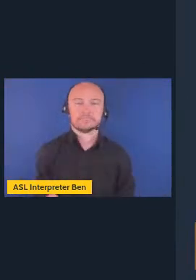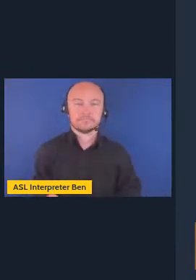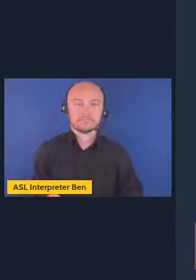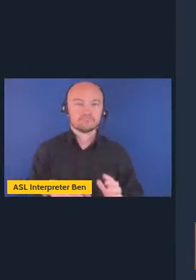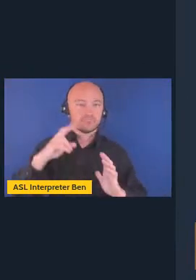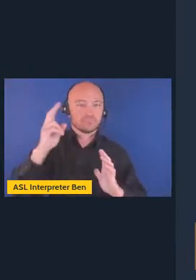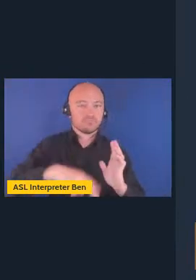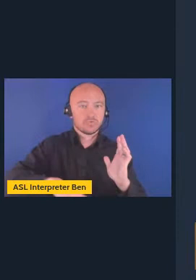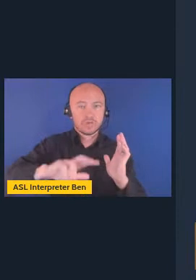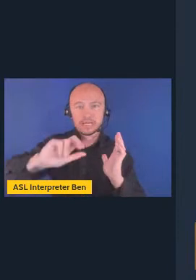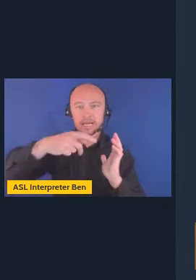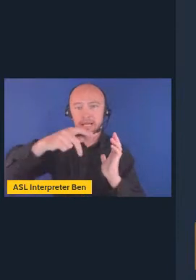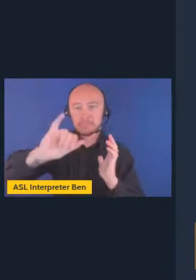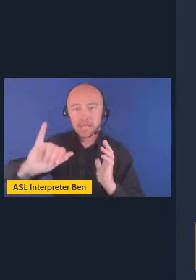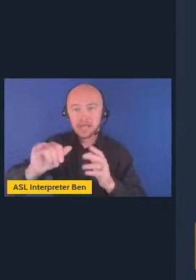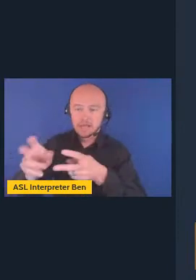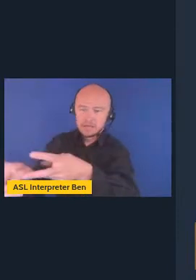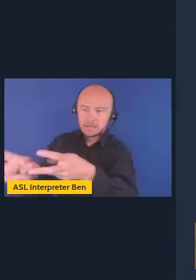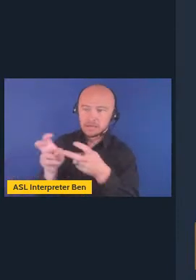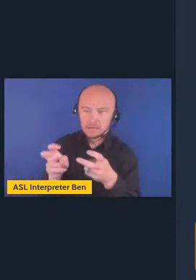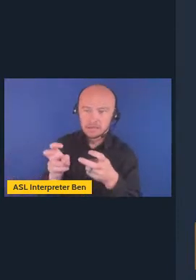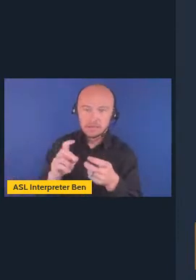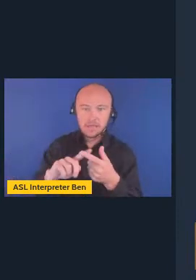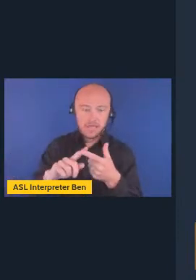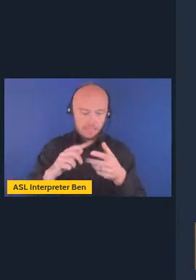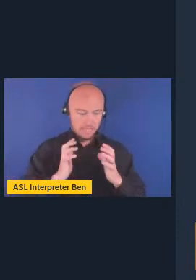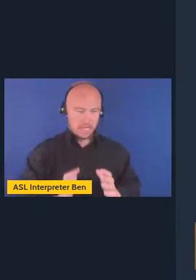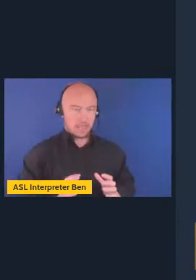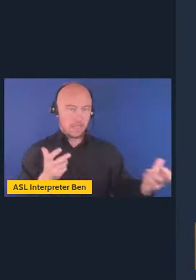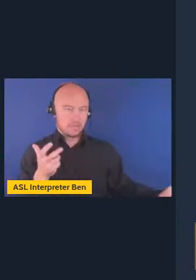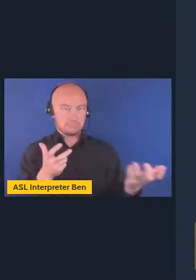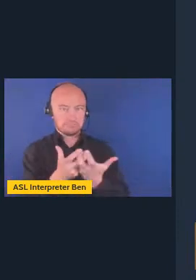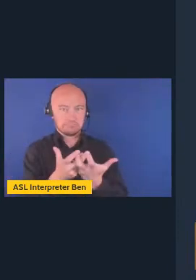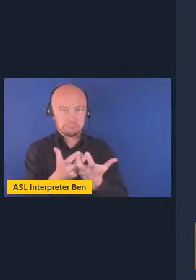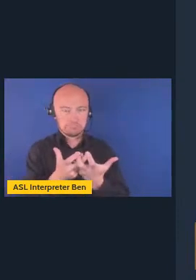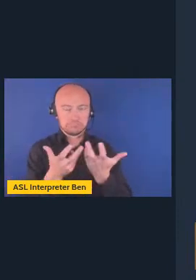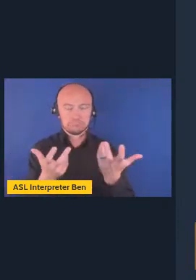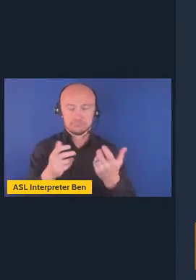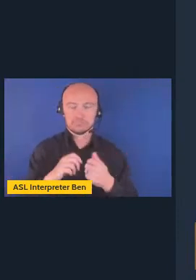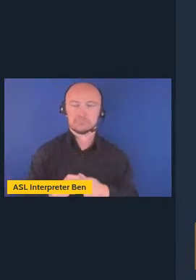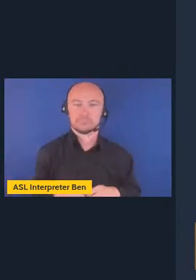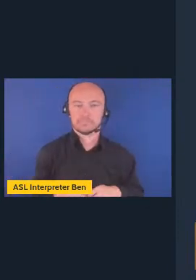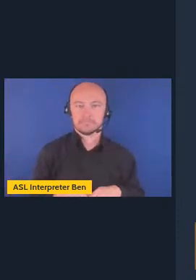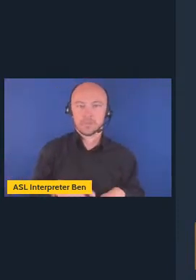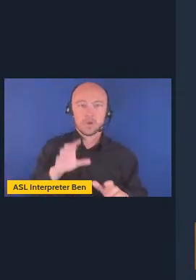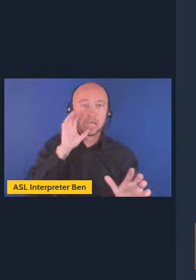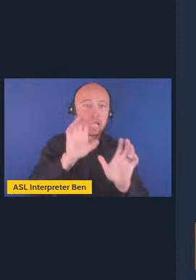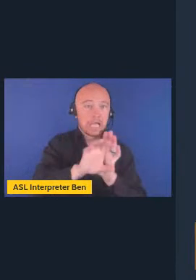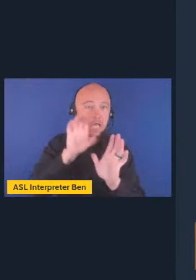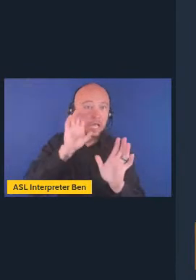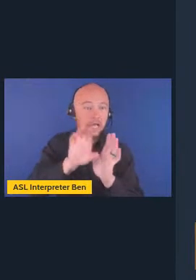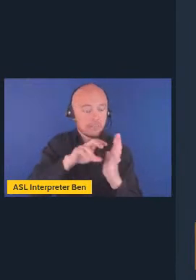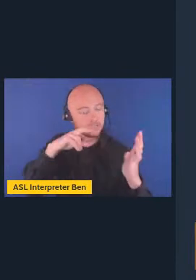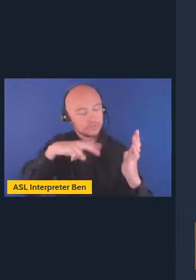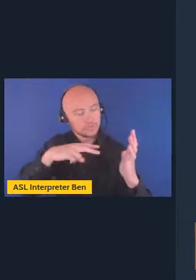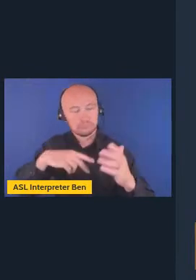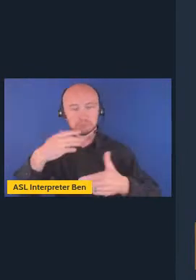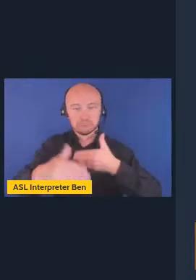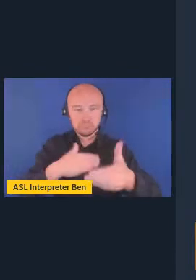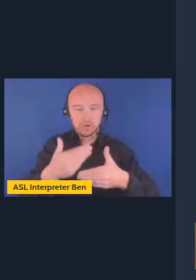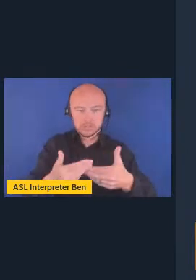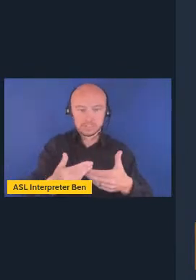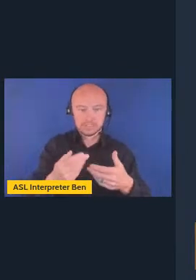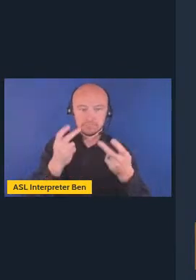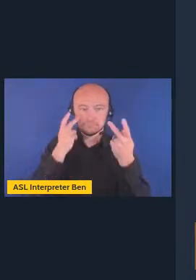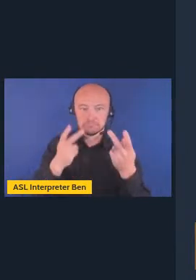API model from somewhere and generate a client interface for it. Or do some image processing, which is what you see on the slide